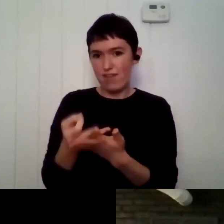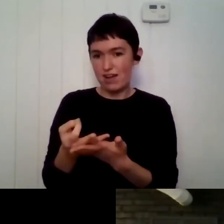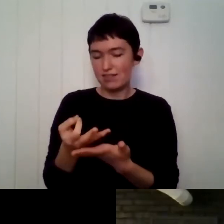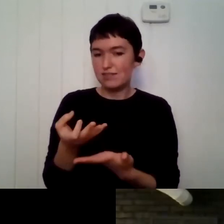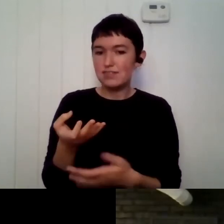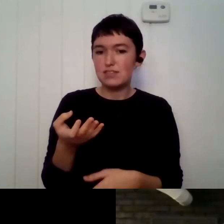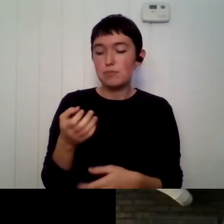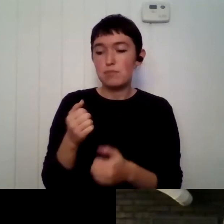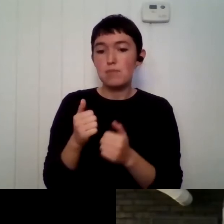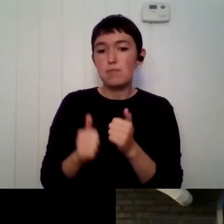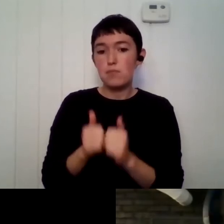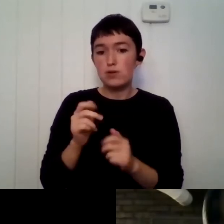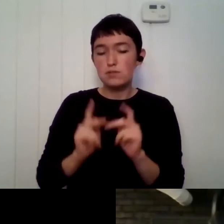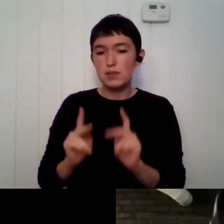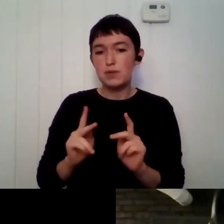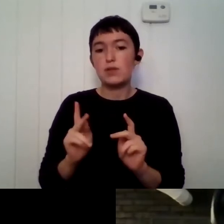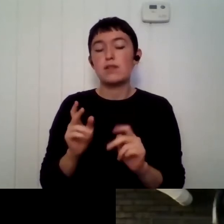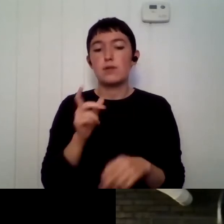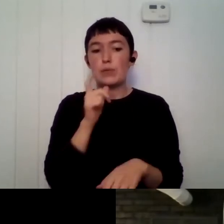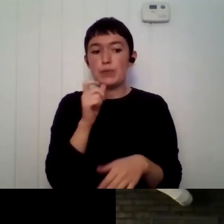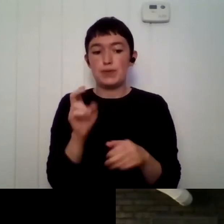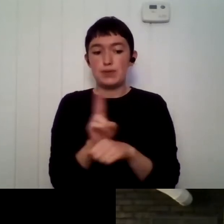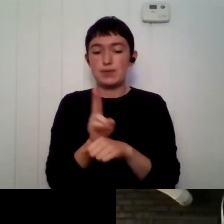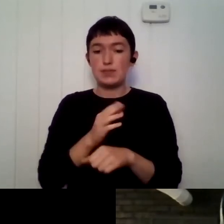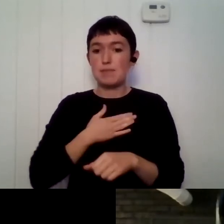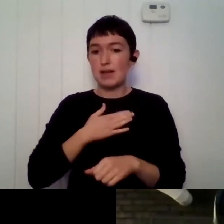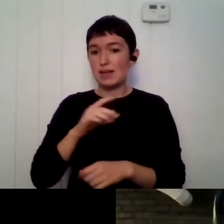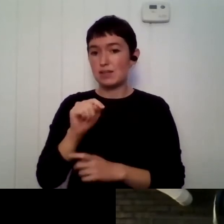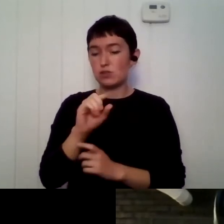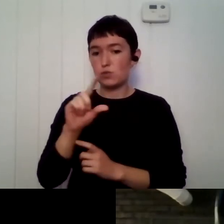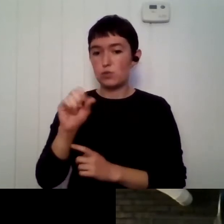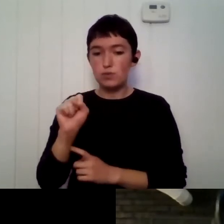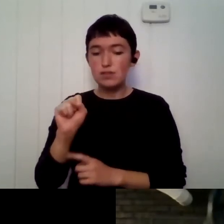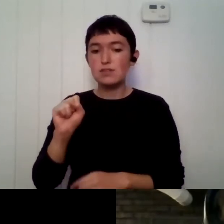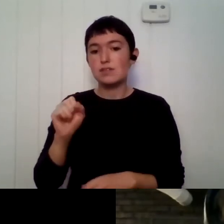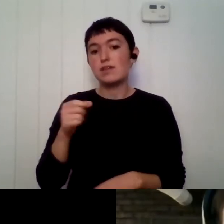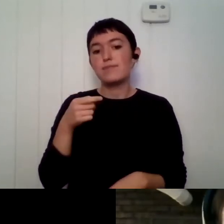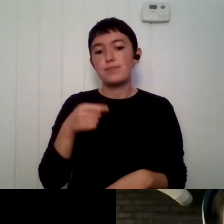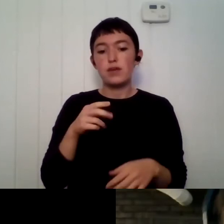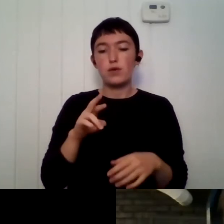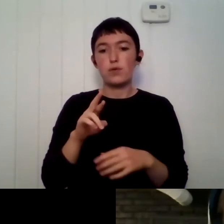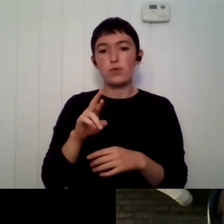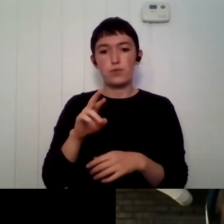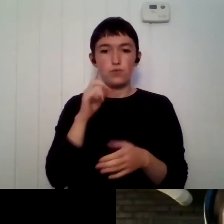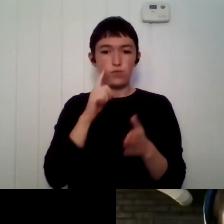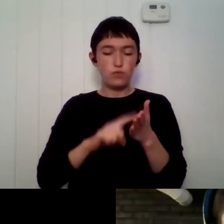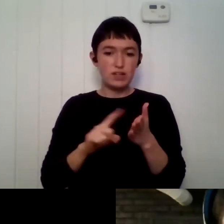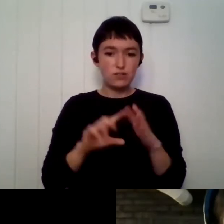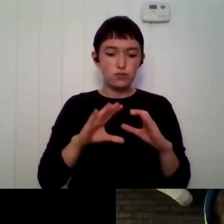I talk to who are using my tools are like at universities or research institutes where they're working with like publicly available